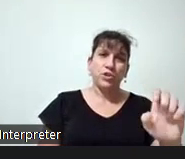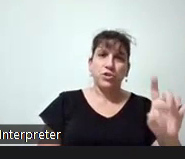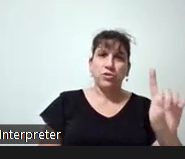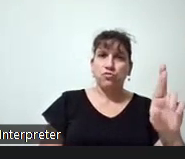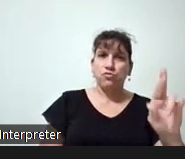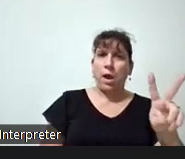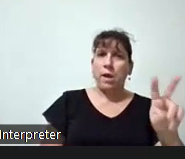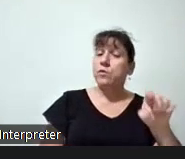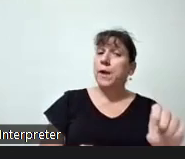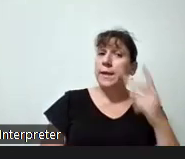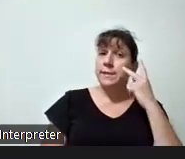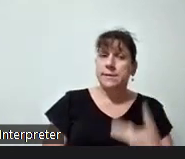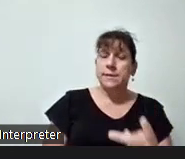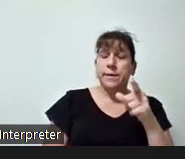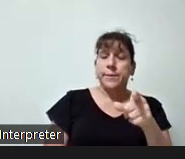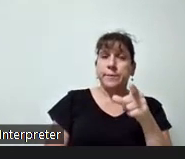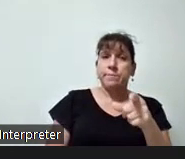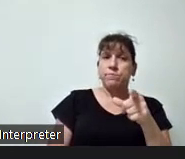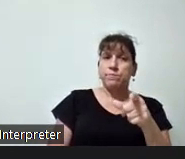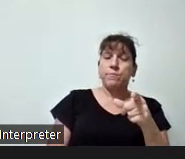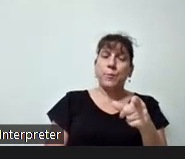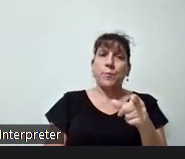and you can see